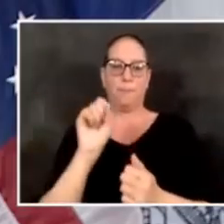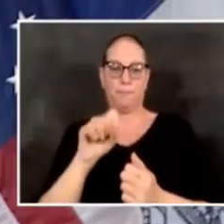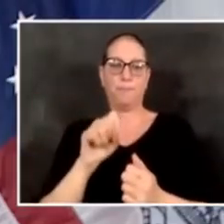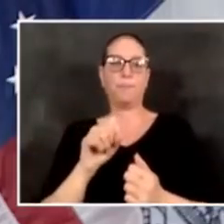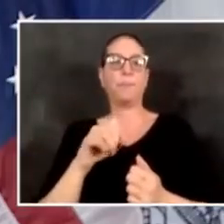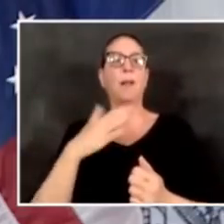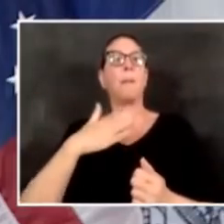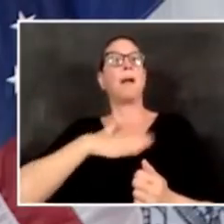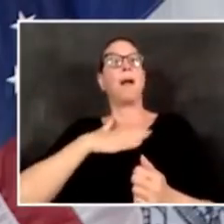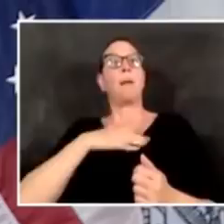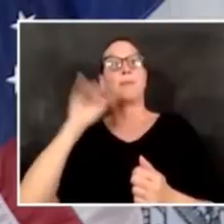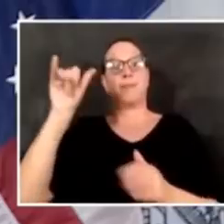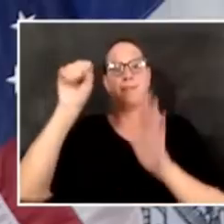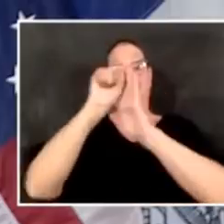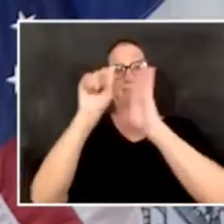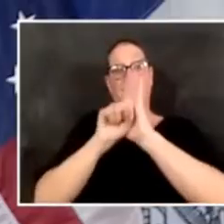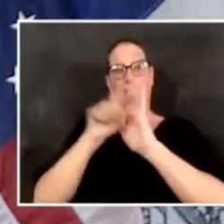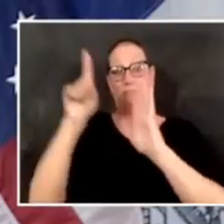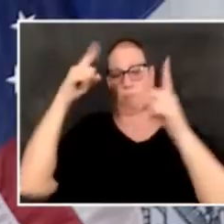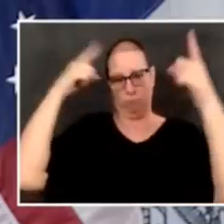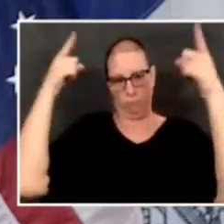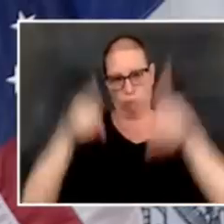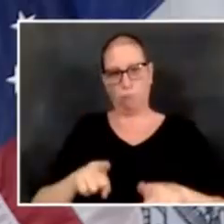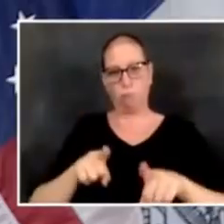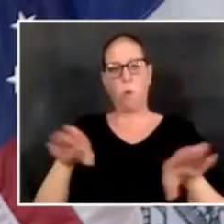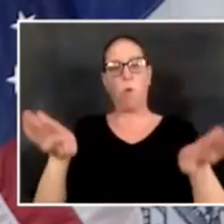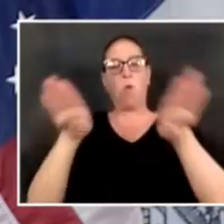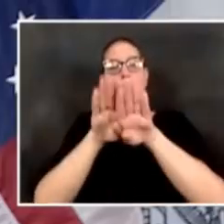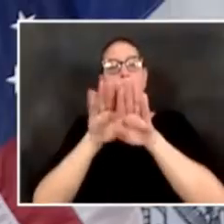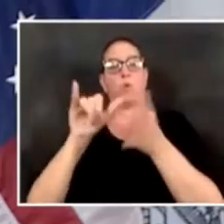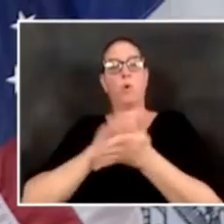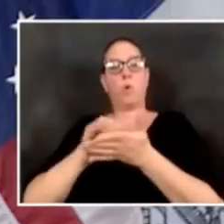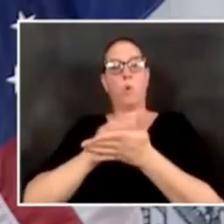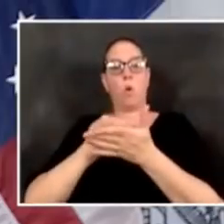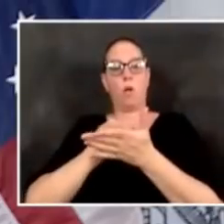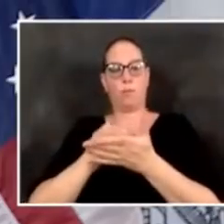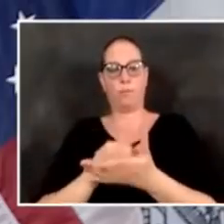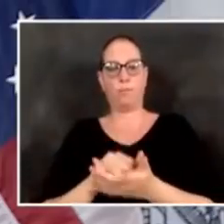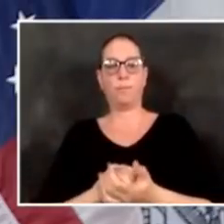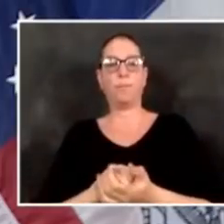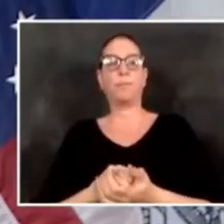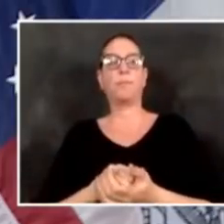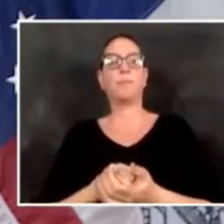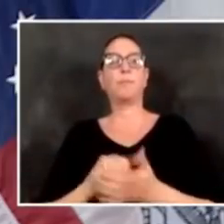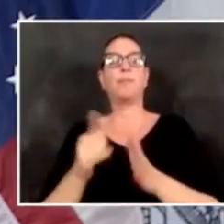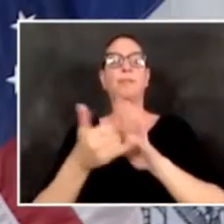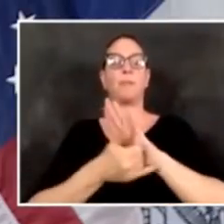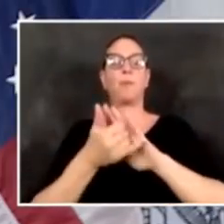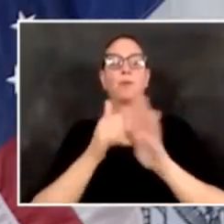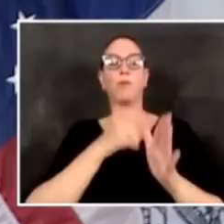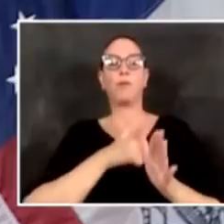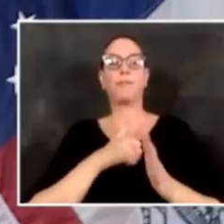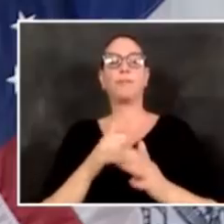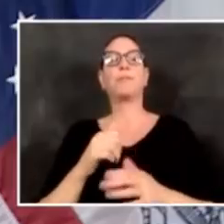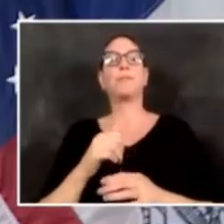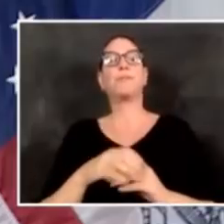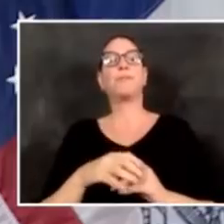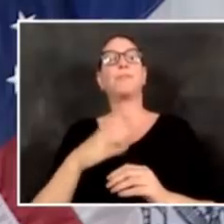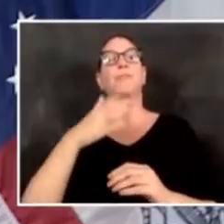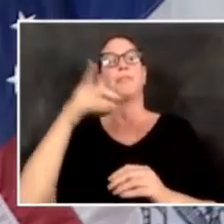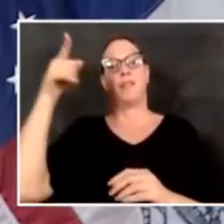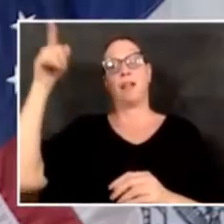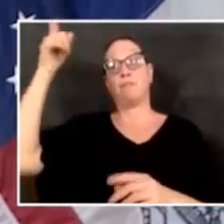street or living in the subways. And I want to see that end once and for all. In terms of the specifics around these individuals